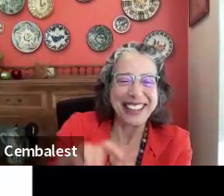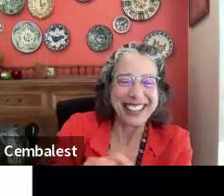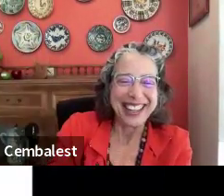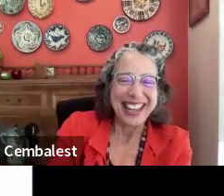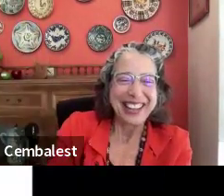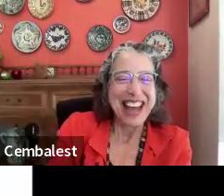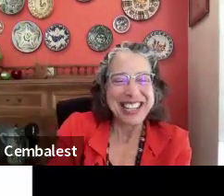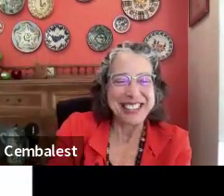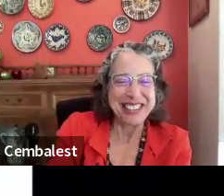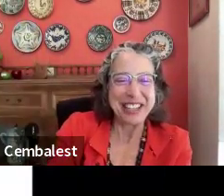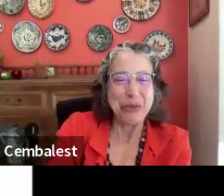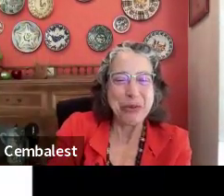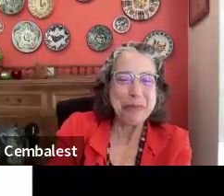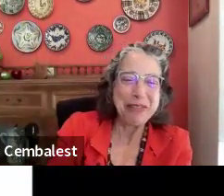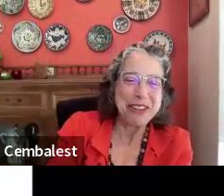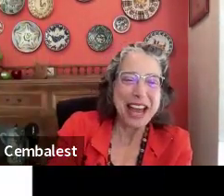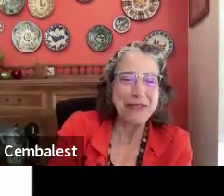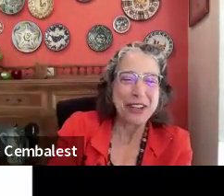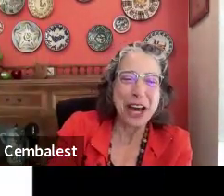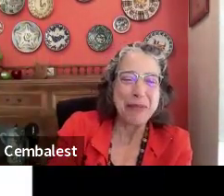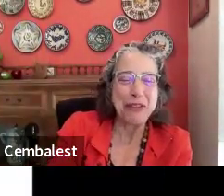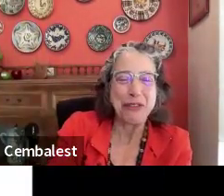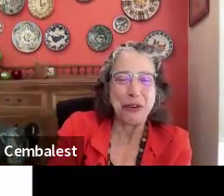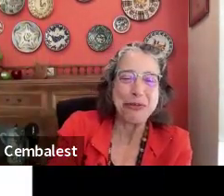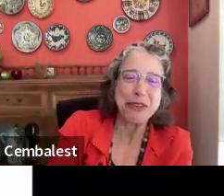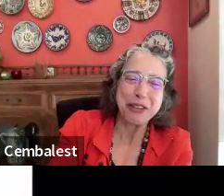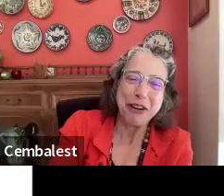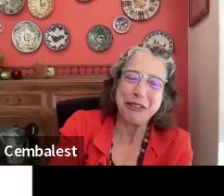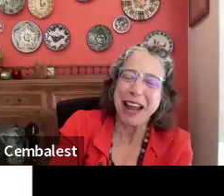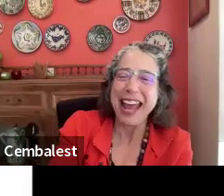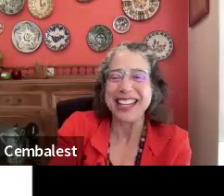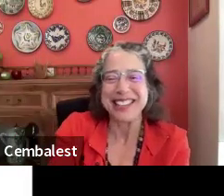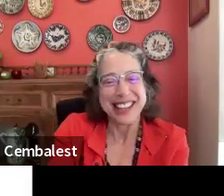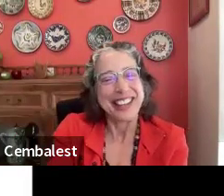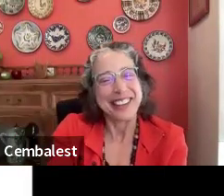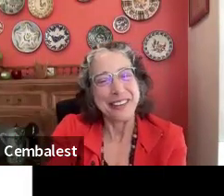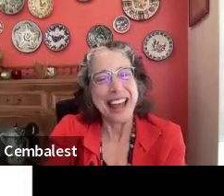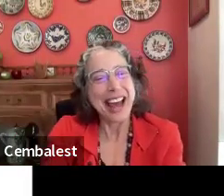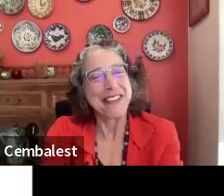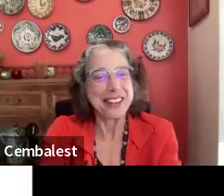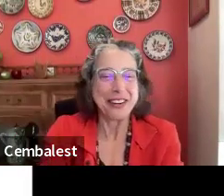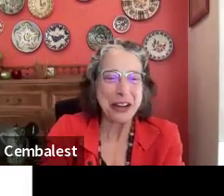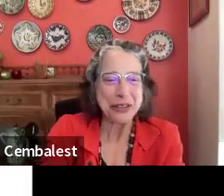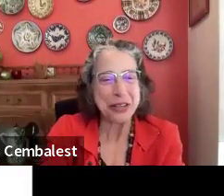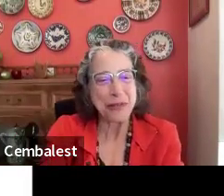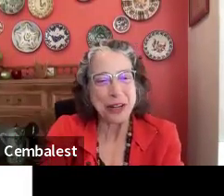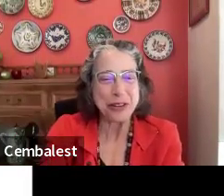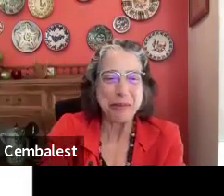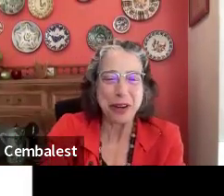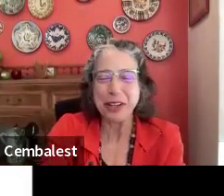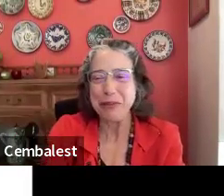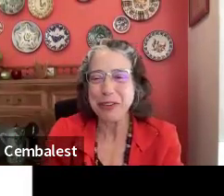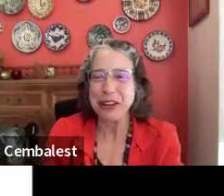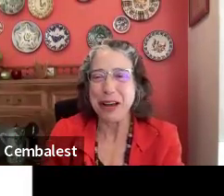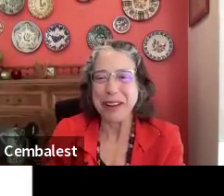Now, imagine drinking a warm beverage out of a cup you've formed with your own hands. Learn how in our cozy